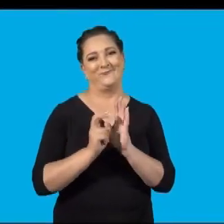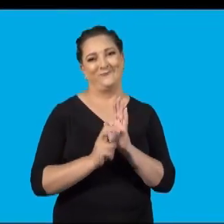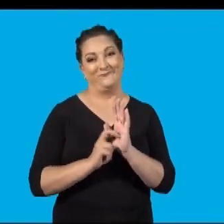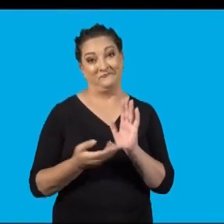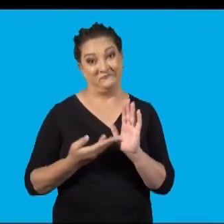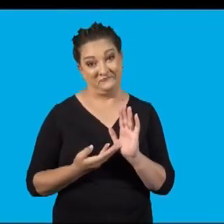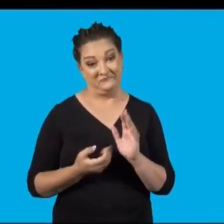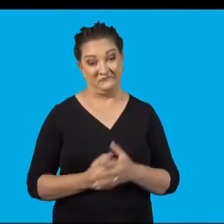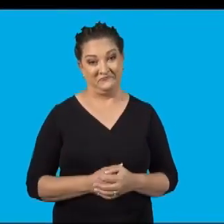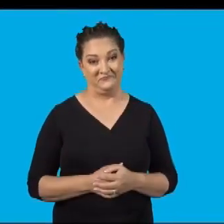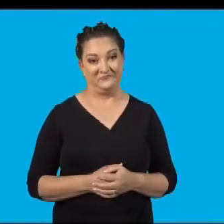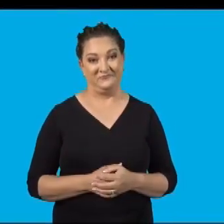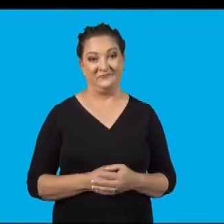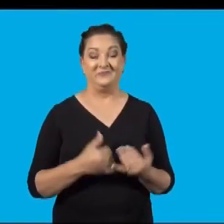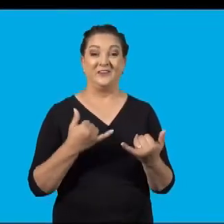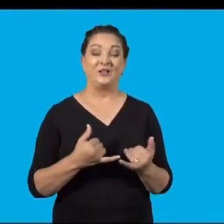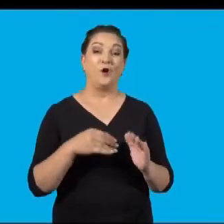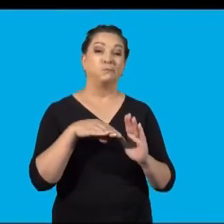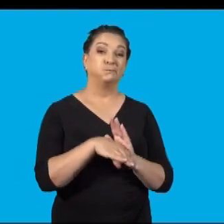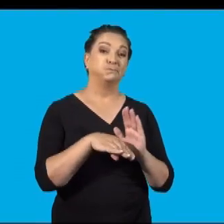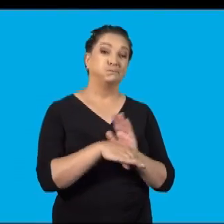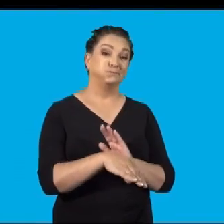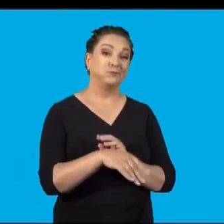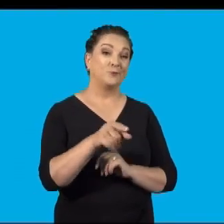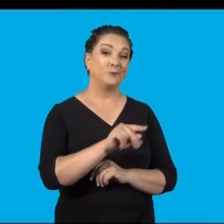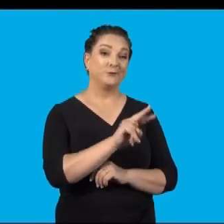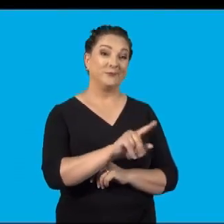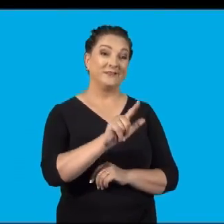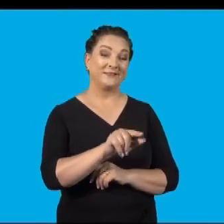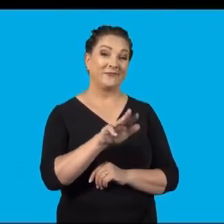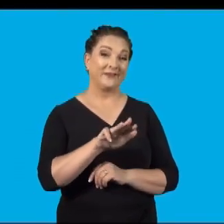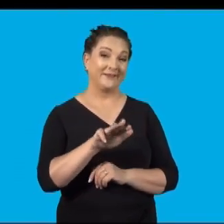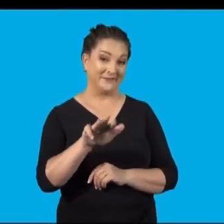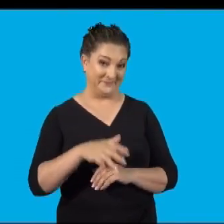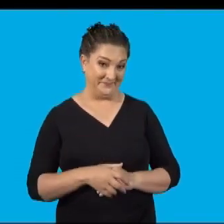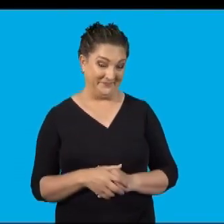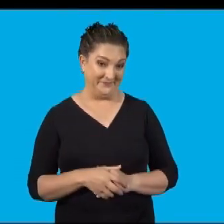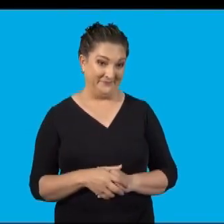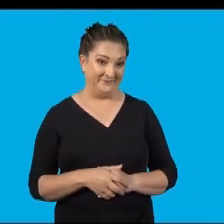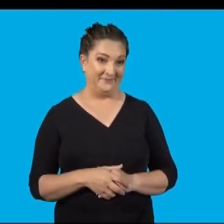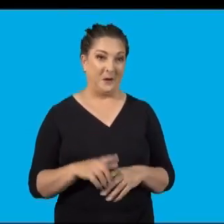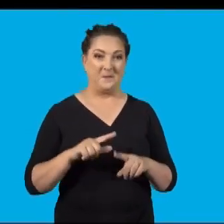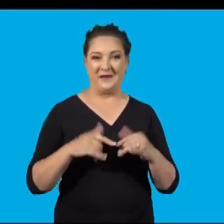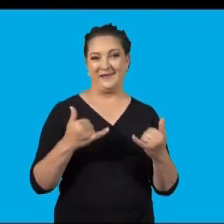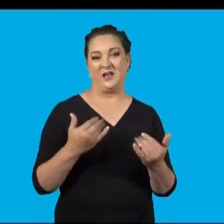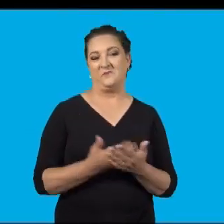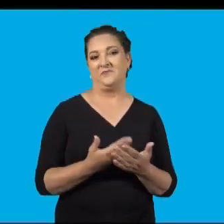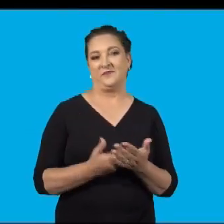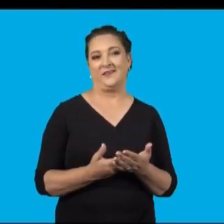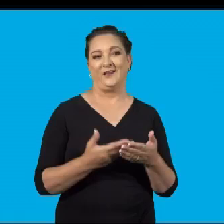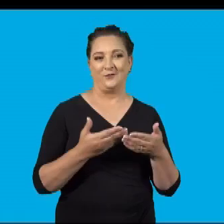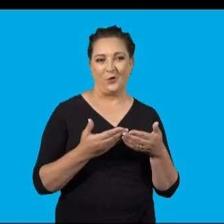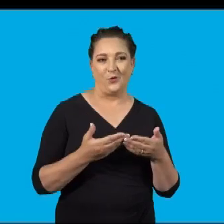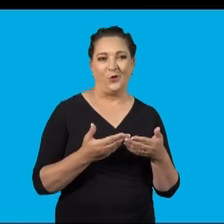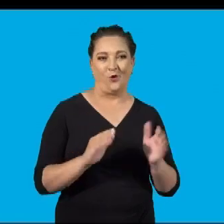value principle. So in this case, our depreciation is 27,999. So I can come here and I can quickly open a